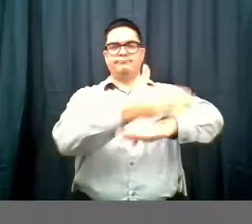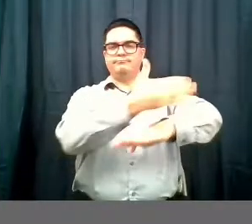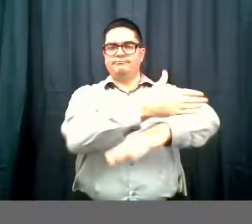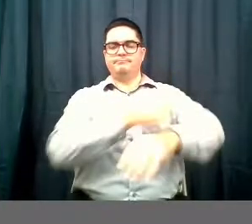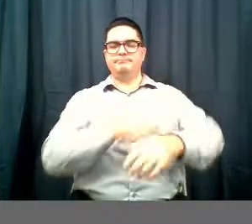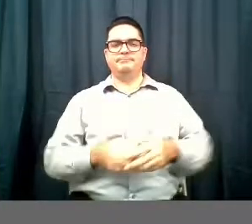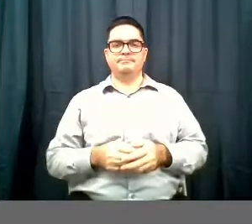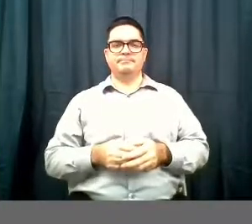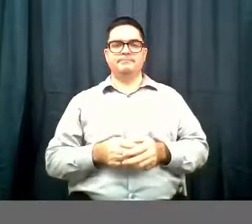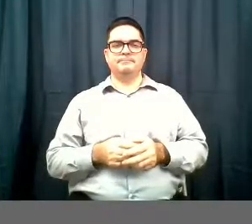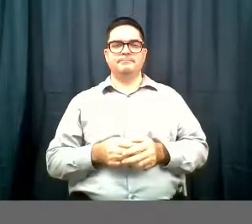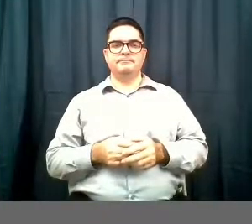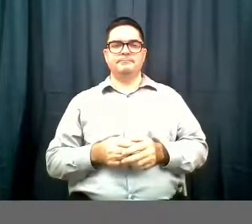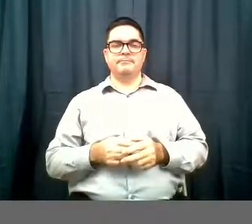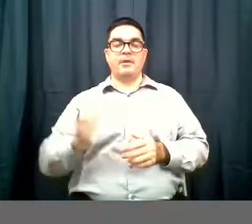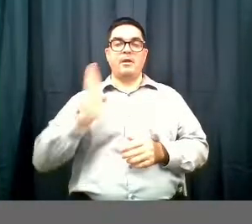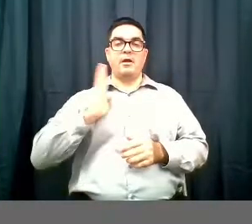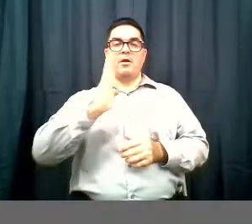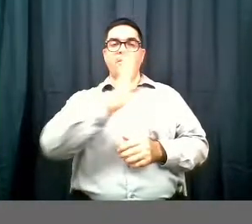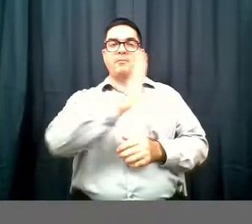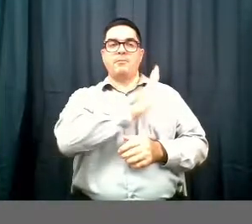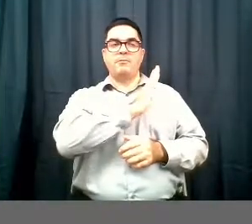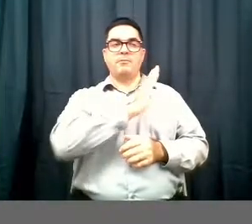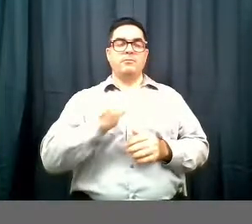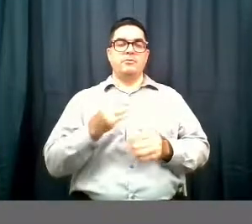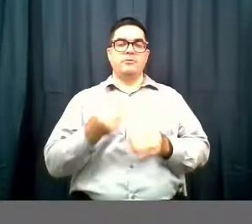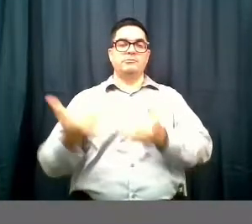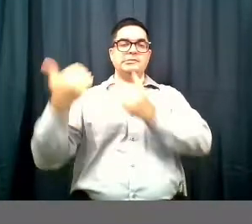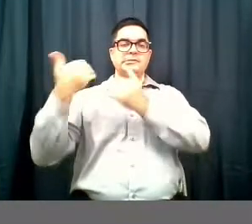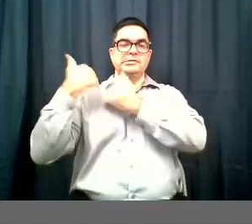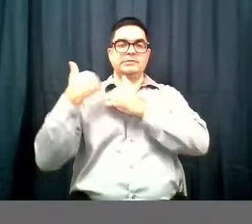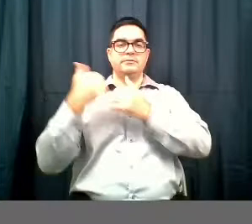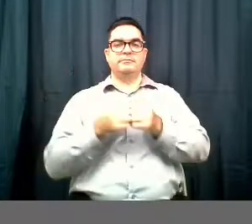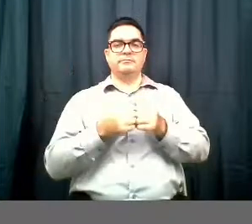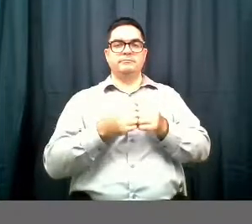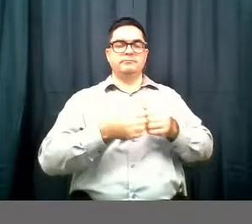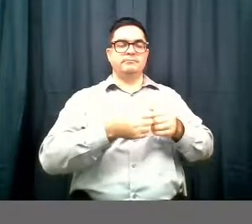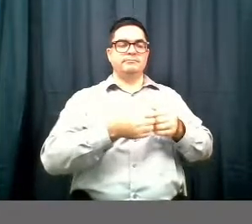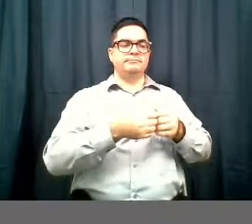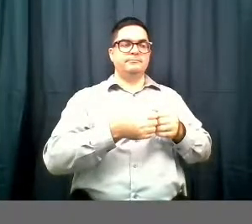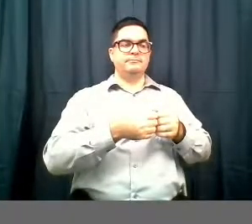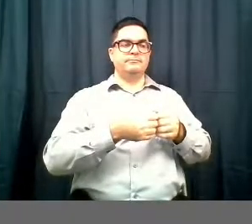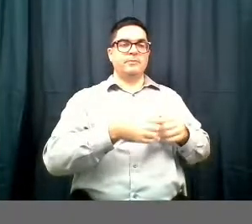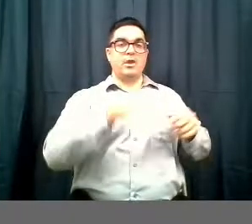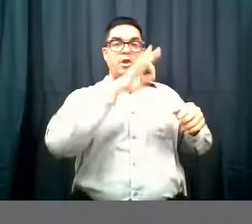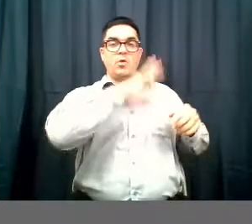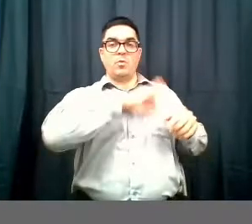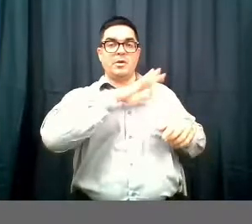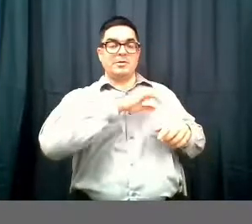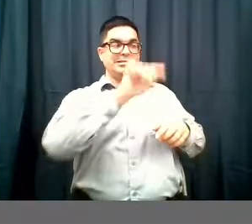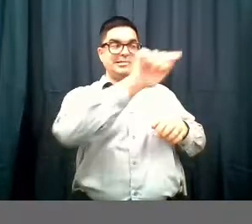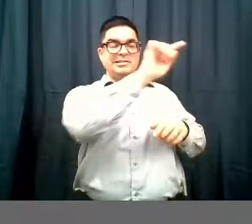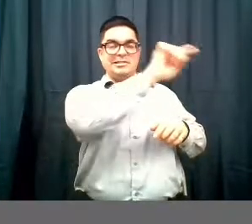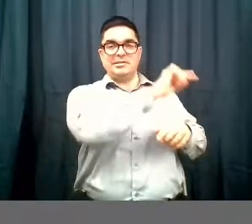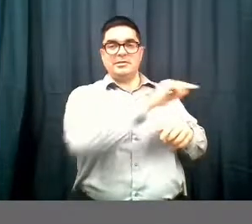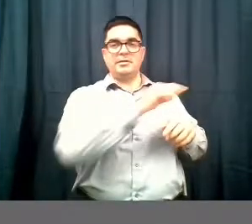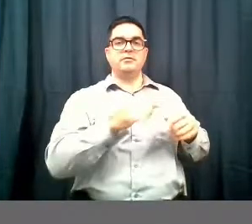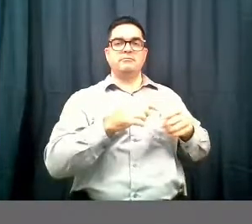Part of the board's role is to facilitate and negotiate consensual restructurings with creditors, many of whom have invested in Puerto Rico for a very long